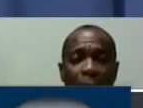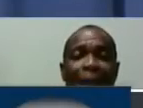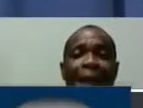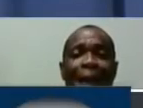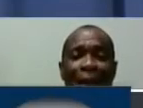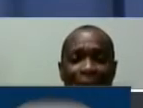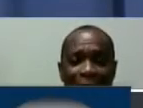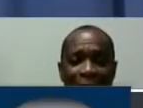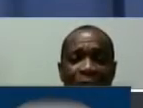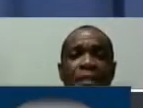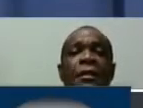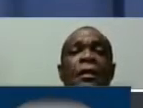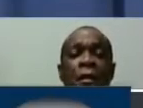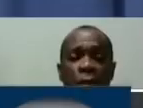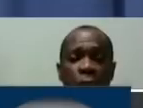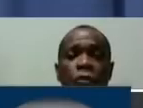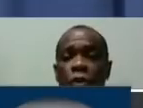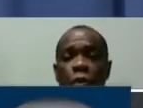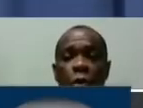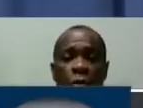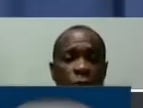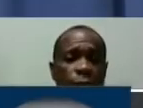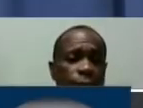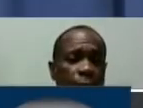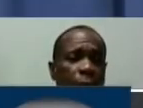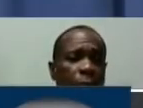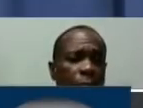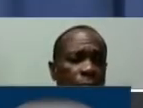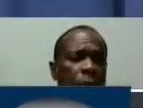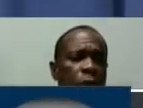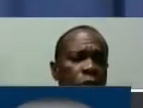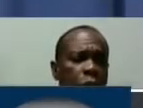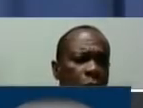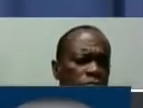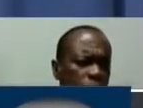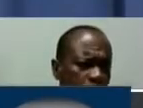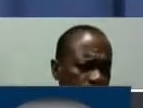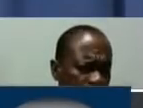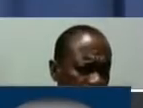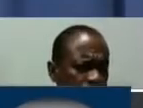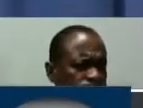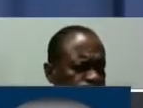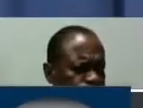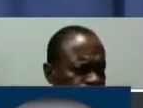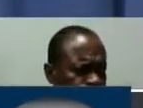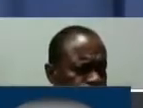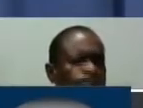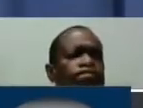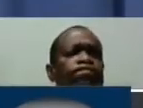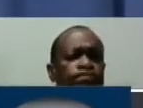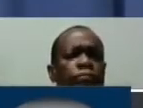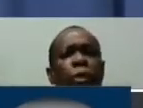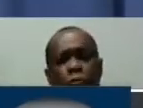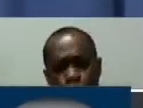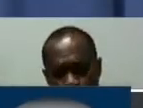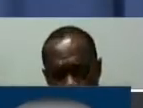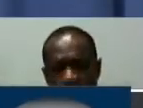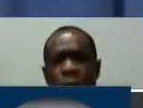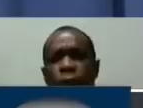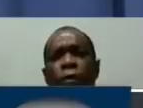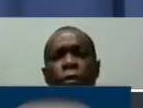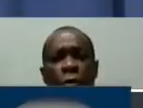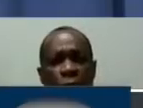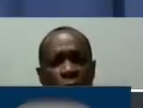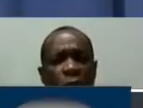our non-COVID areas, non-COVID, non-critical areas, like some outpatient clinics, some elective